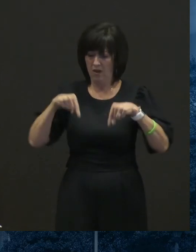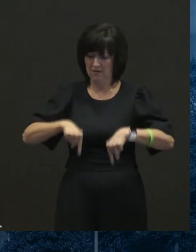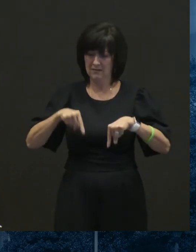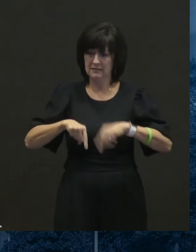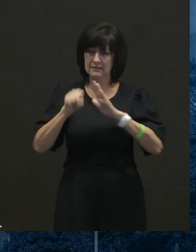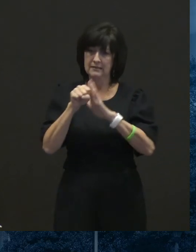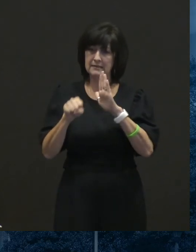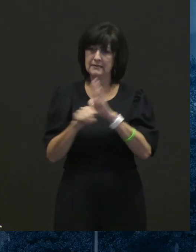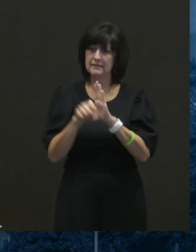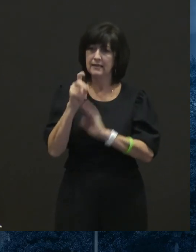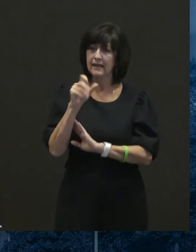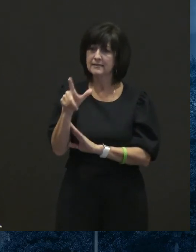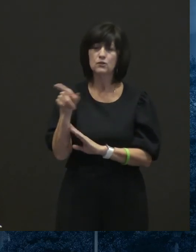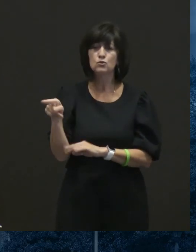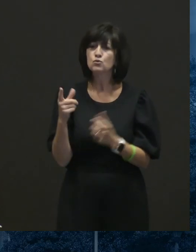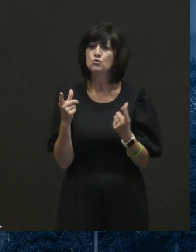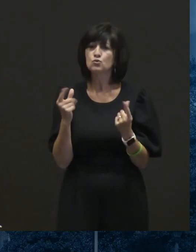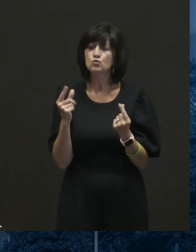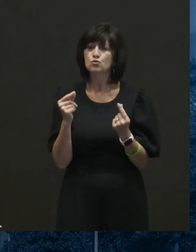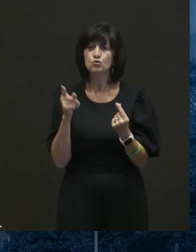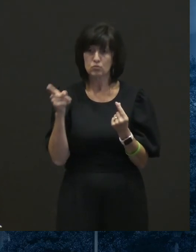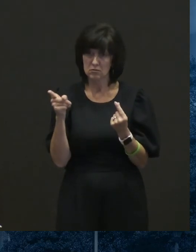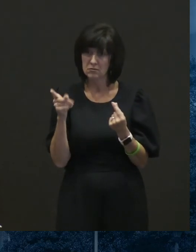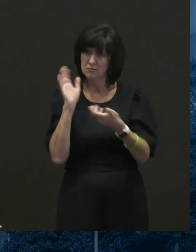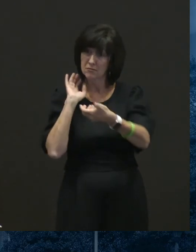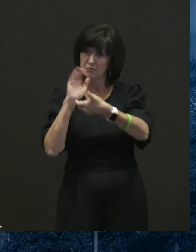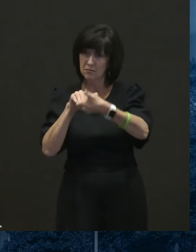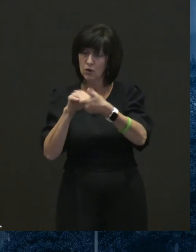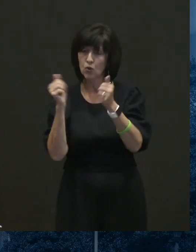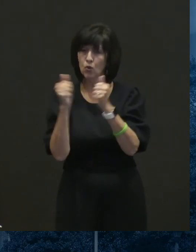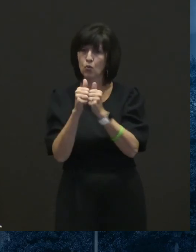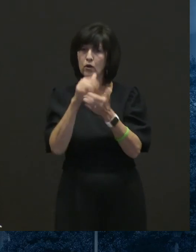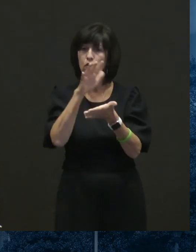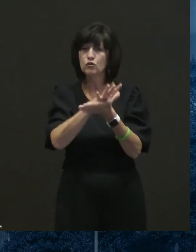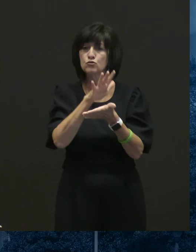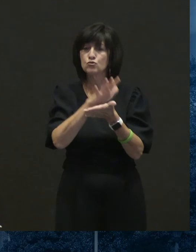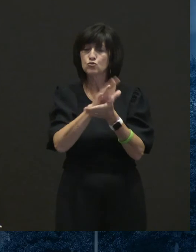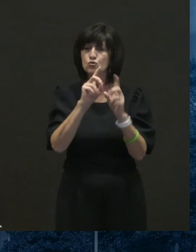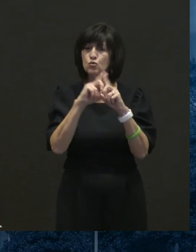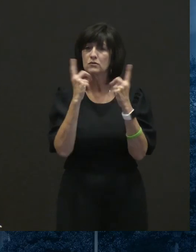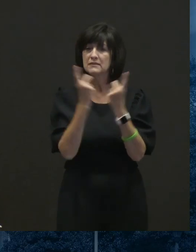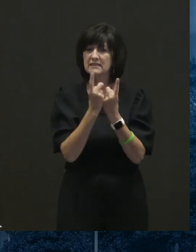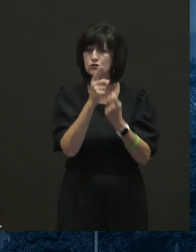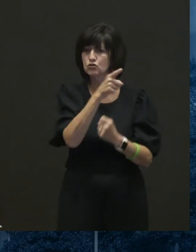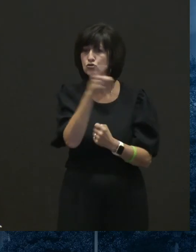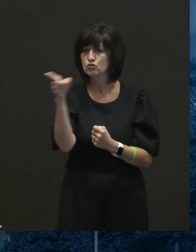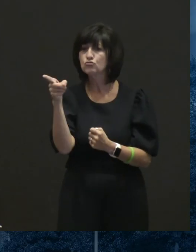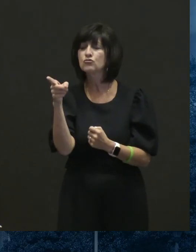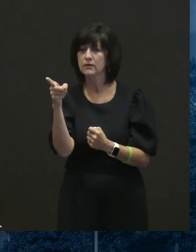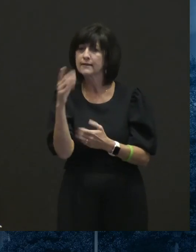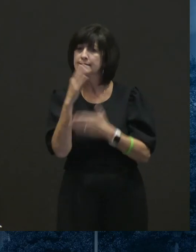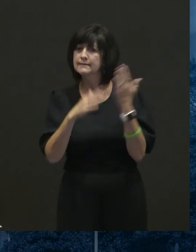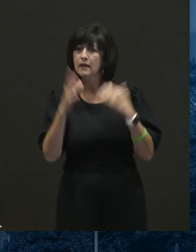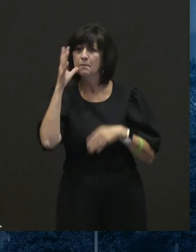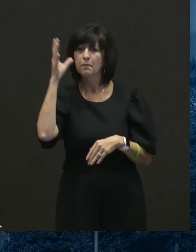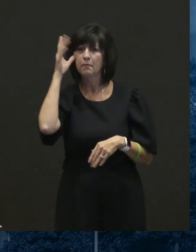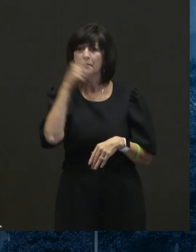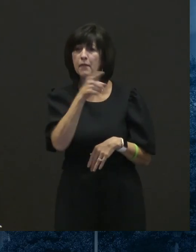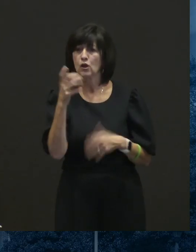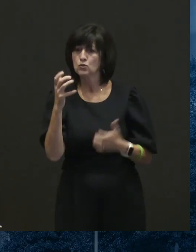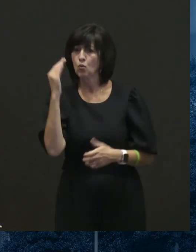with working with the school districts, with the parents who have children with underlying health issues such as asthma,